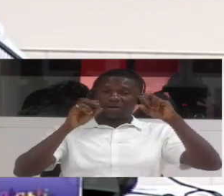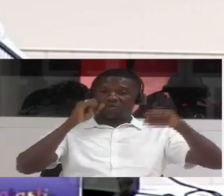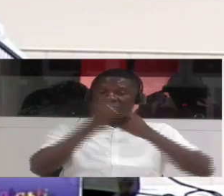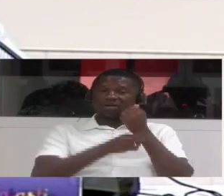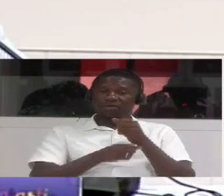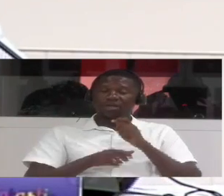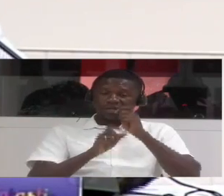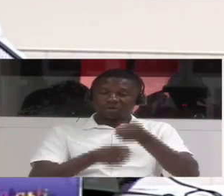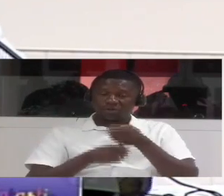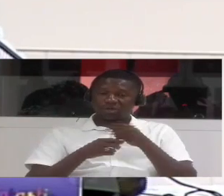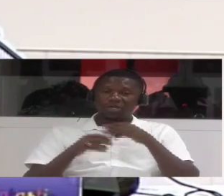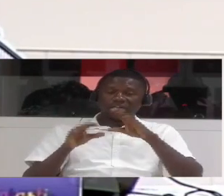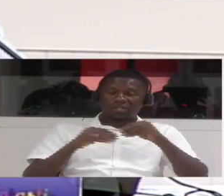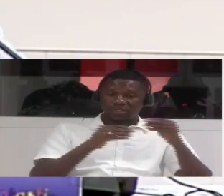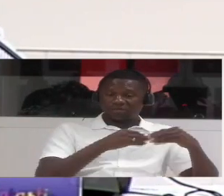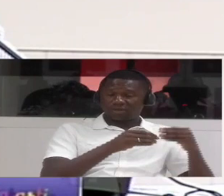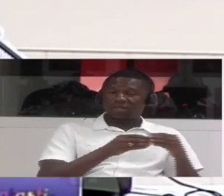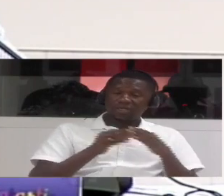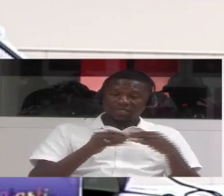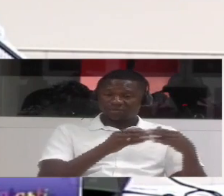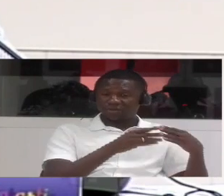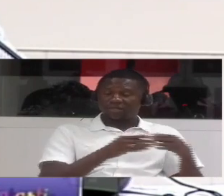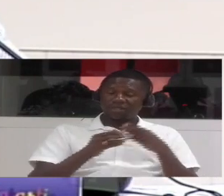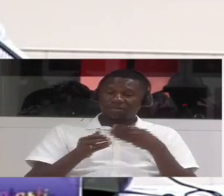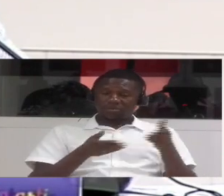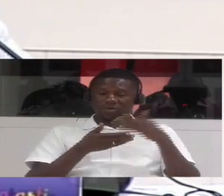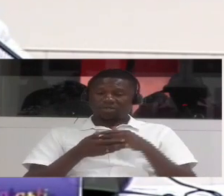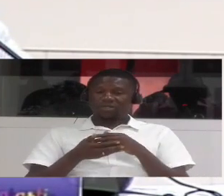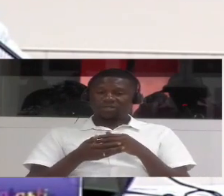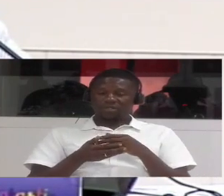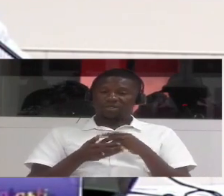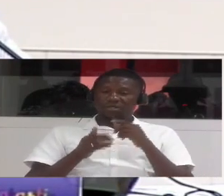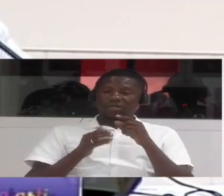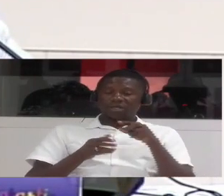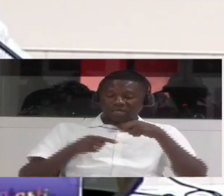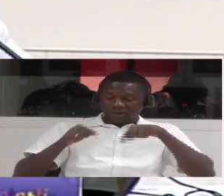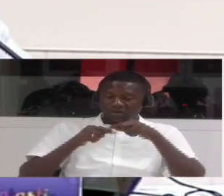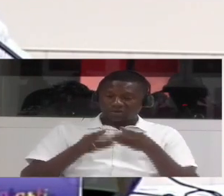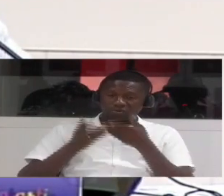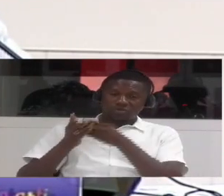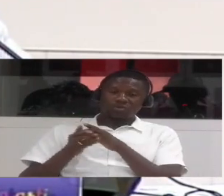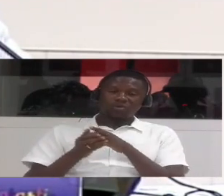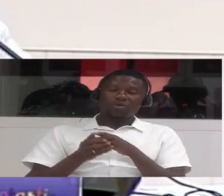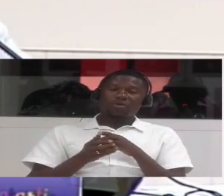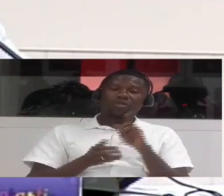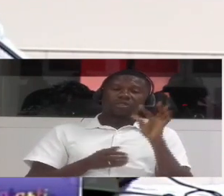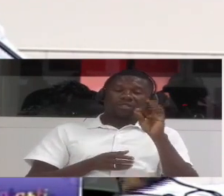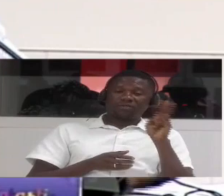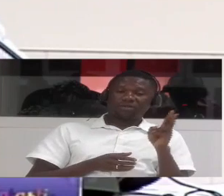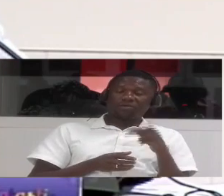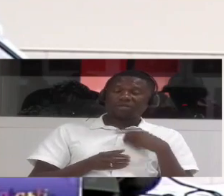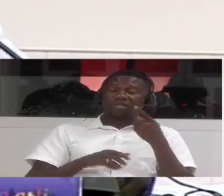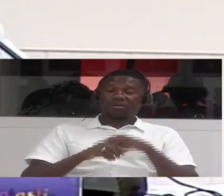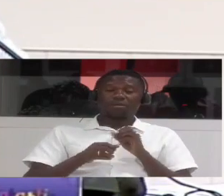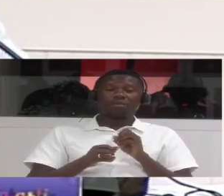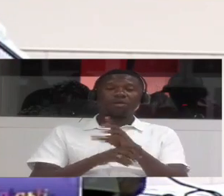agricultural activity, and then he brought this particular material to GRTS, but it was not played. At the time, Mo Sabali was the managing director. What was